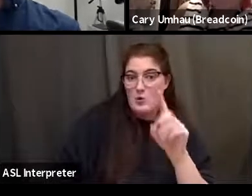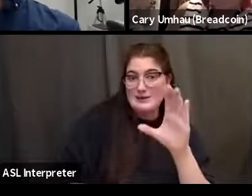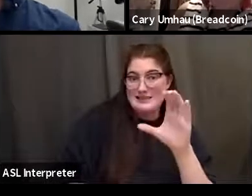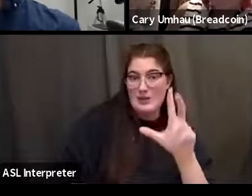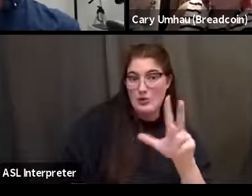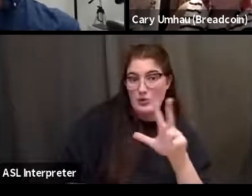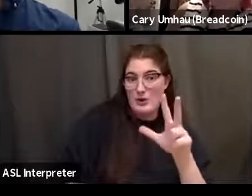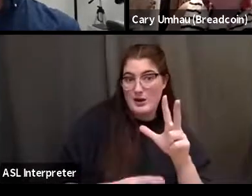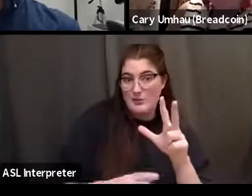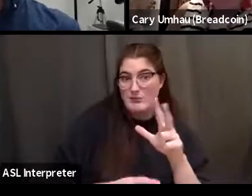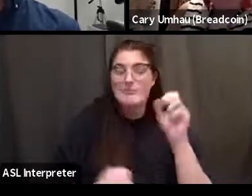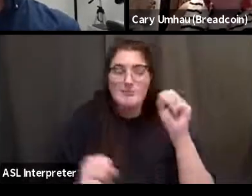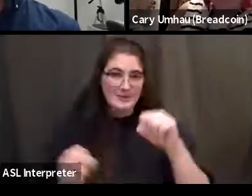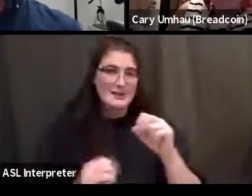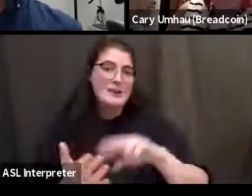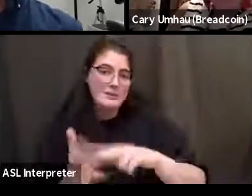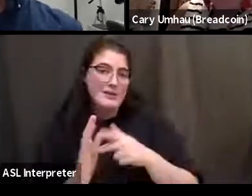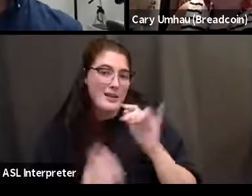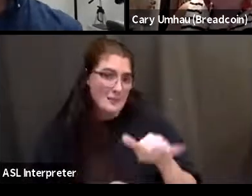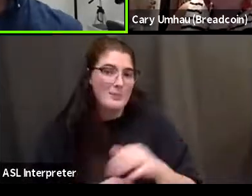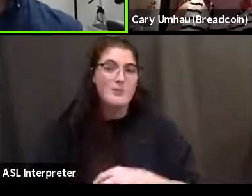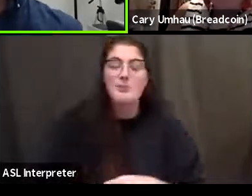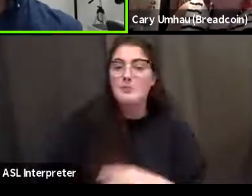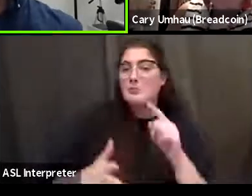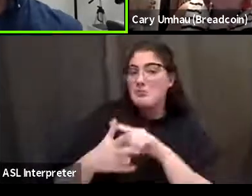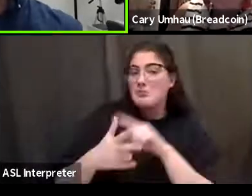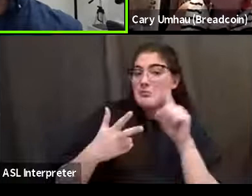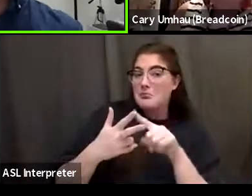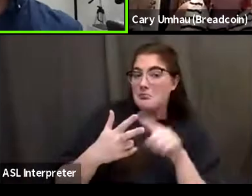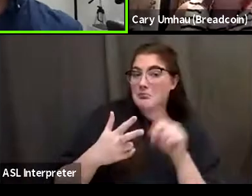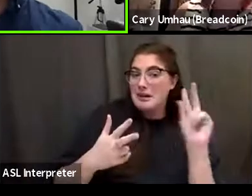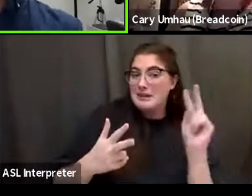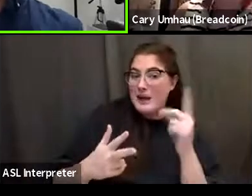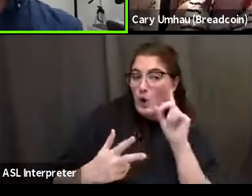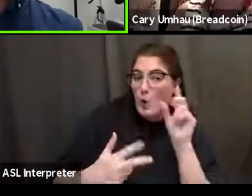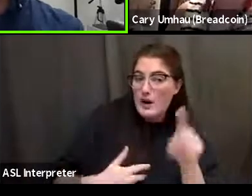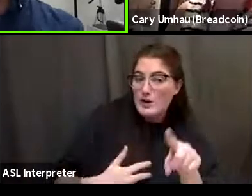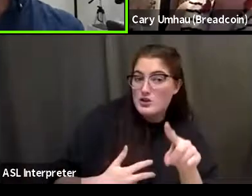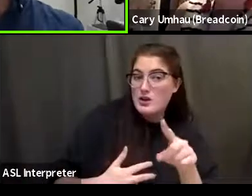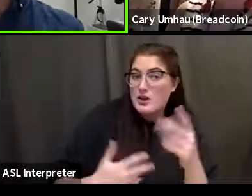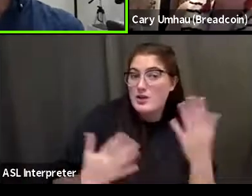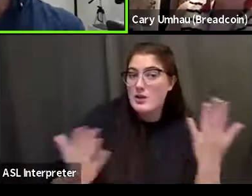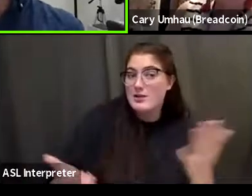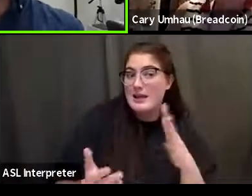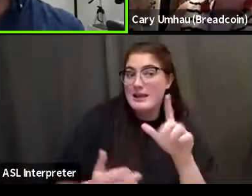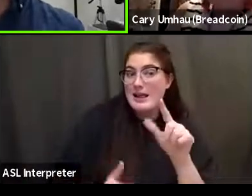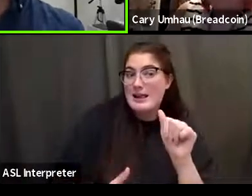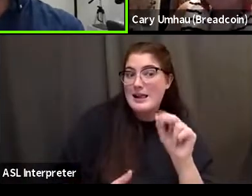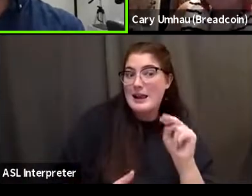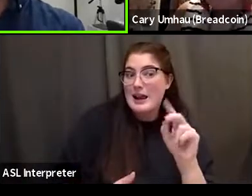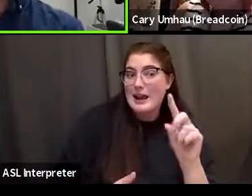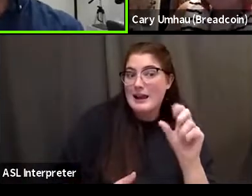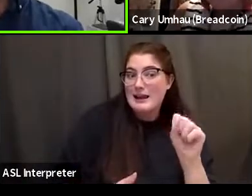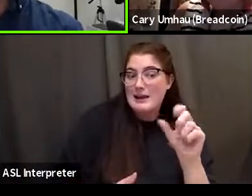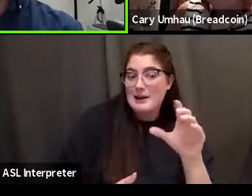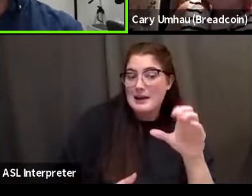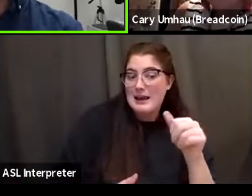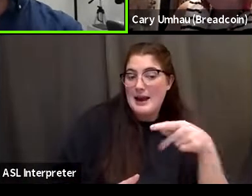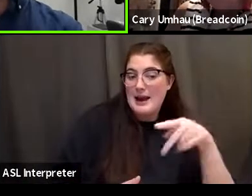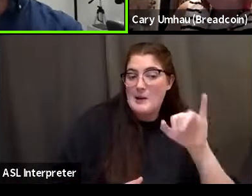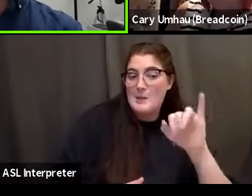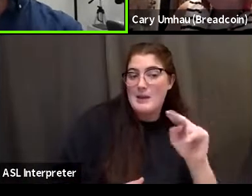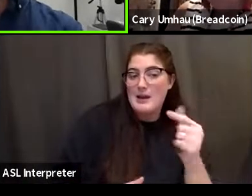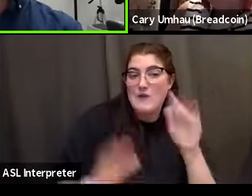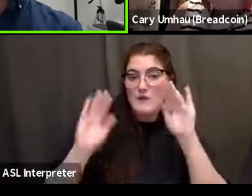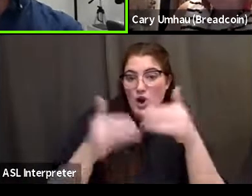That's what I mean. Great, great. And second question, will this landscaping, is it going to focus on our 5D